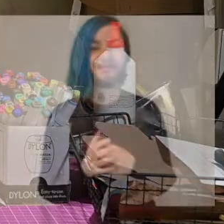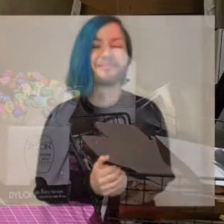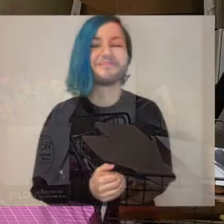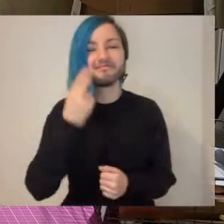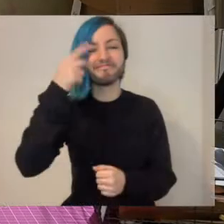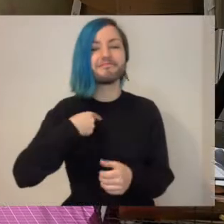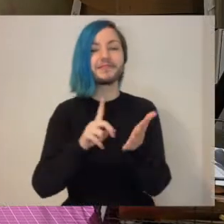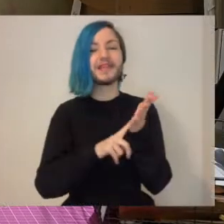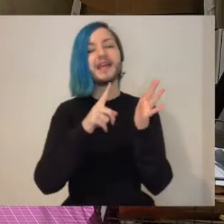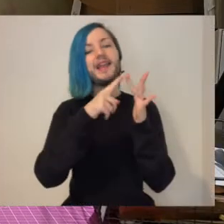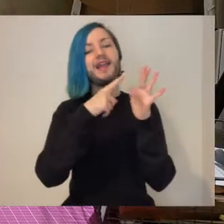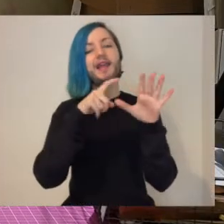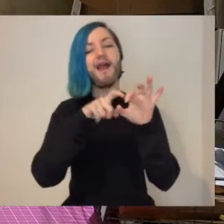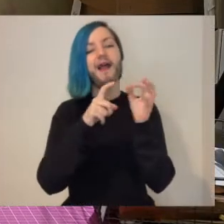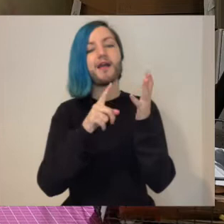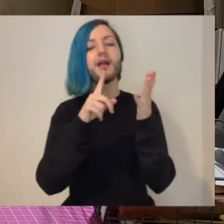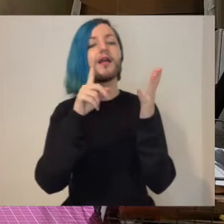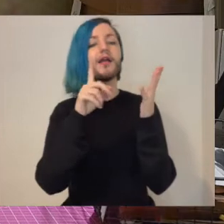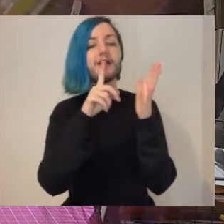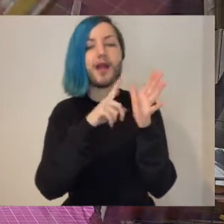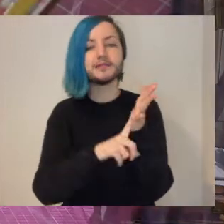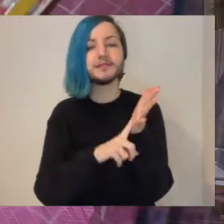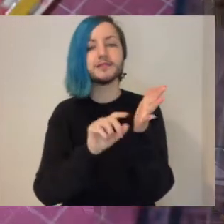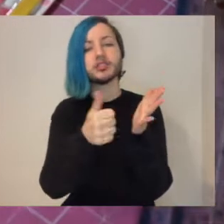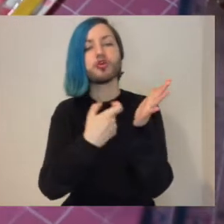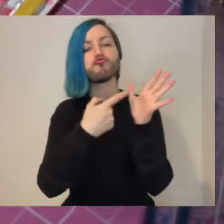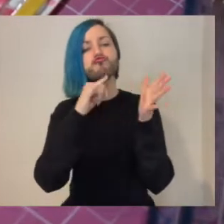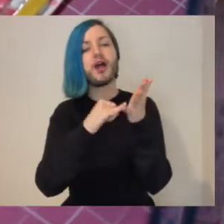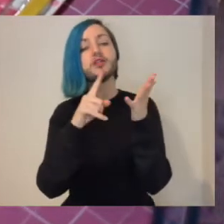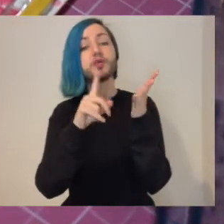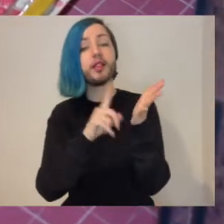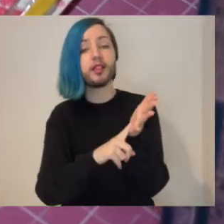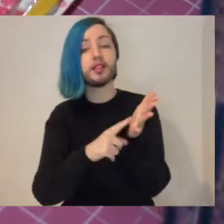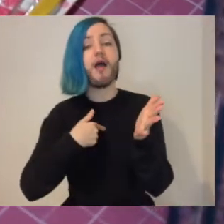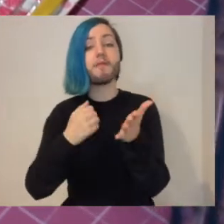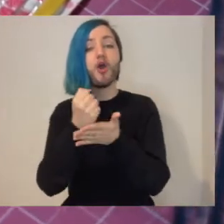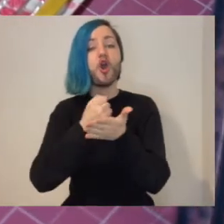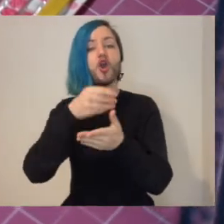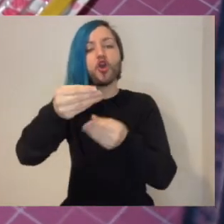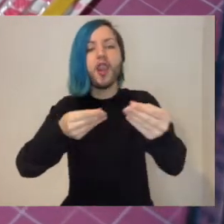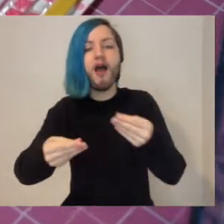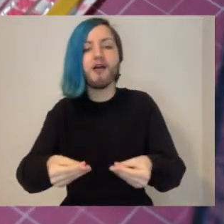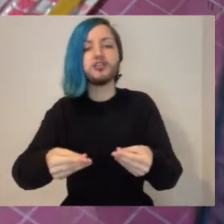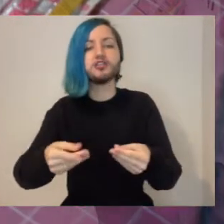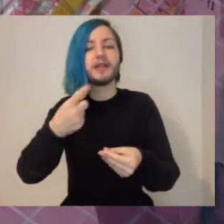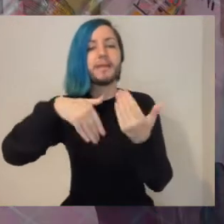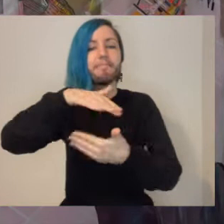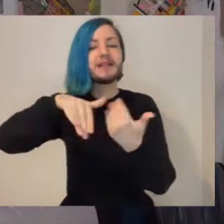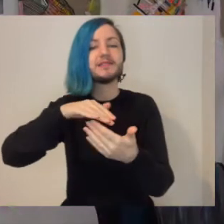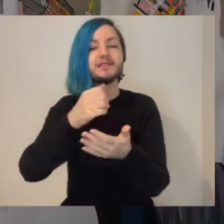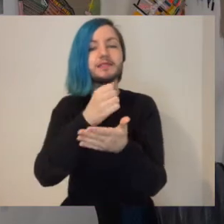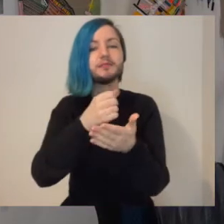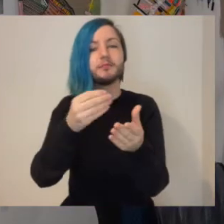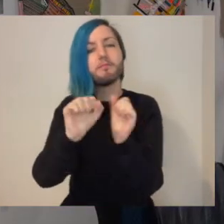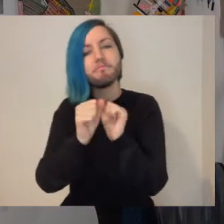Hello, my name's Liaqat Rasul and I'm a collage and mixed media artist. So I make things